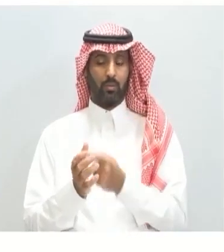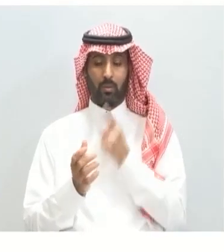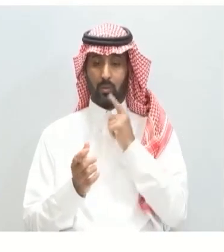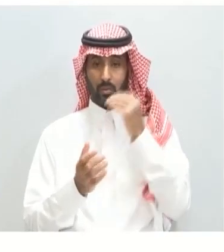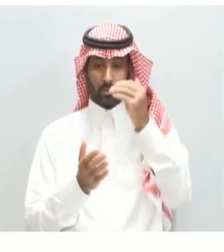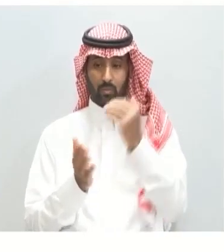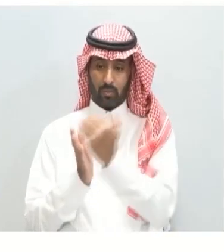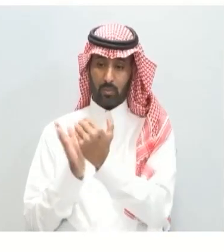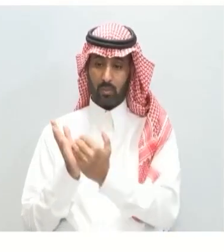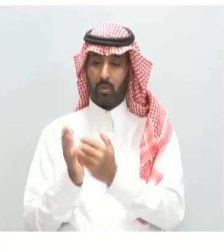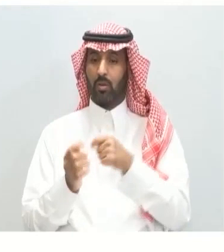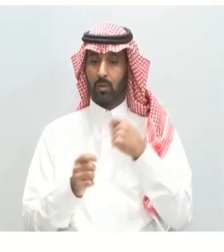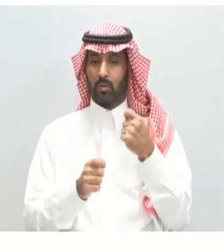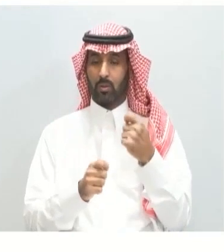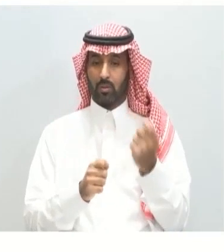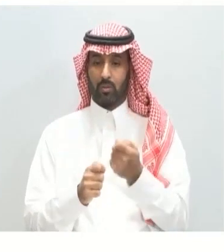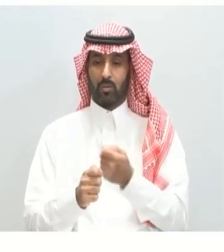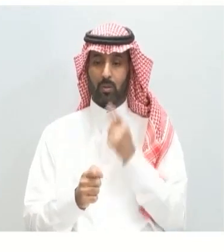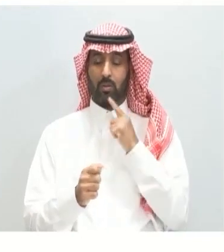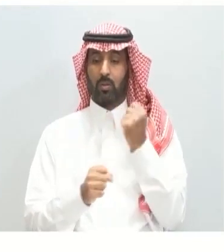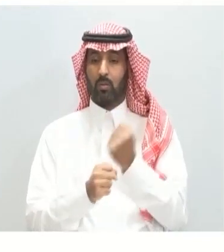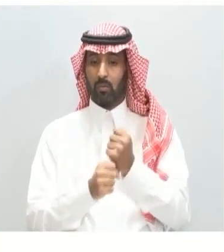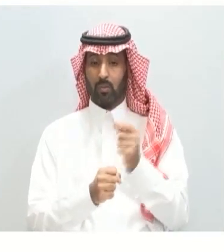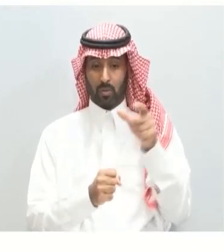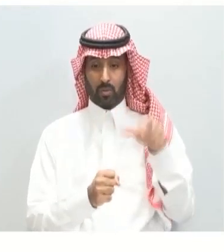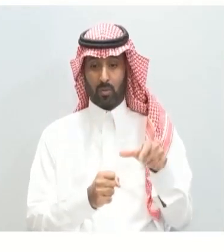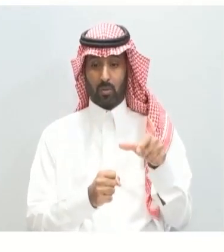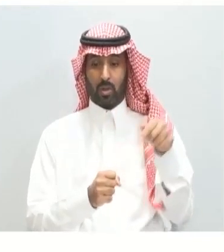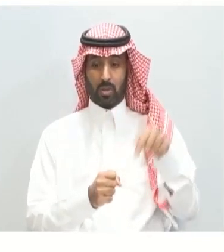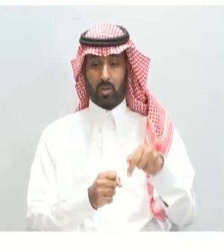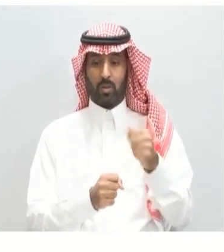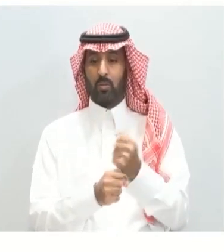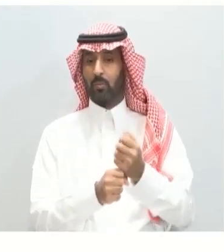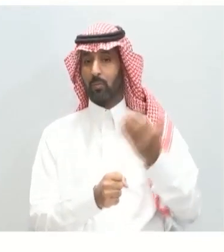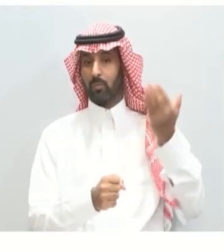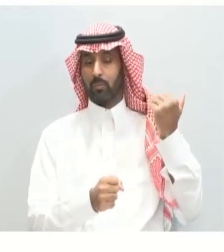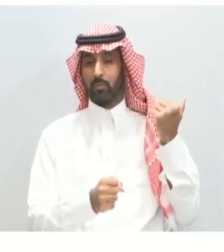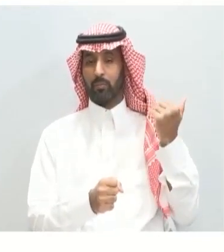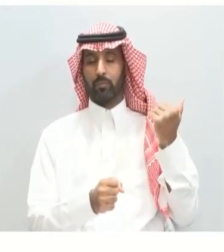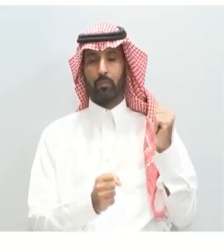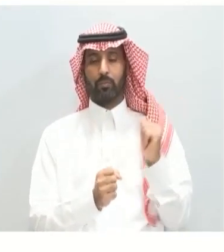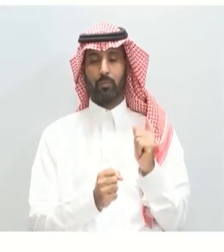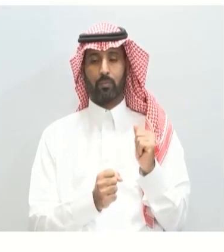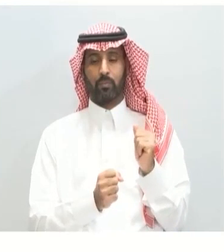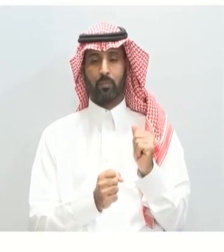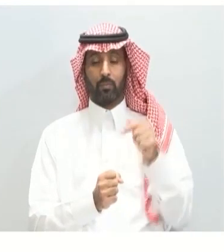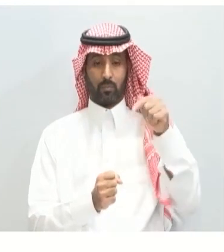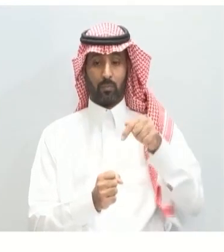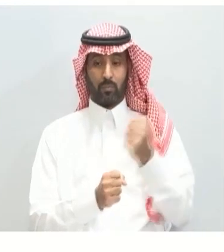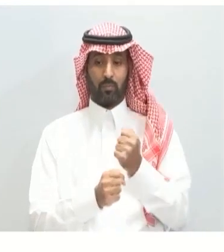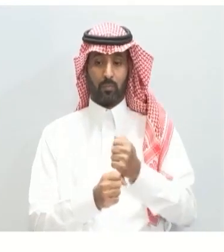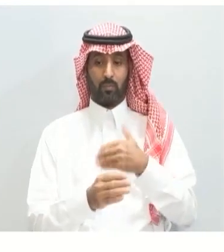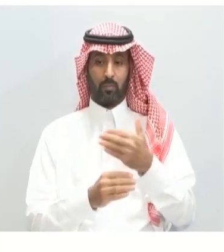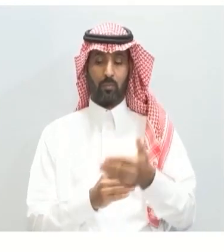the present or past participle of the verb in parentheses. So we'll be writing either the present